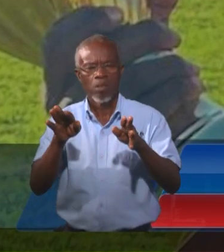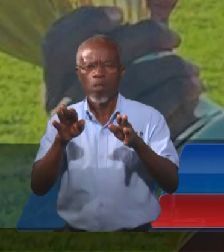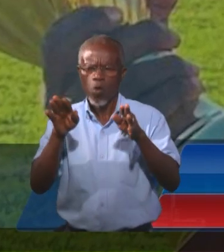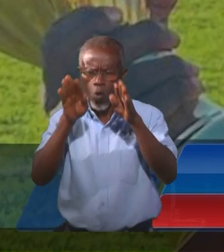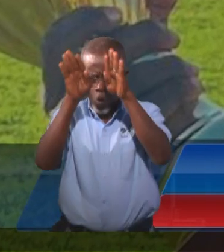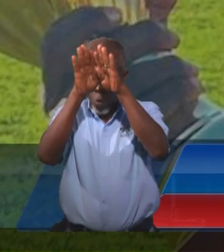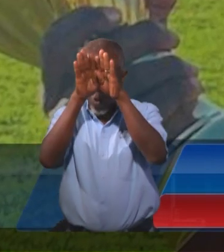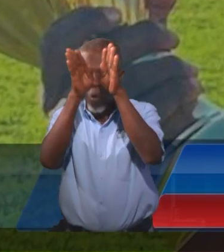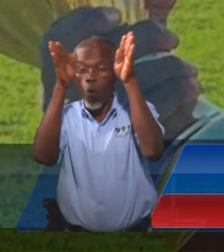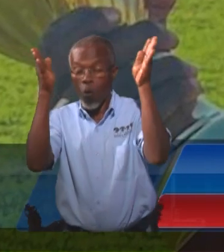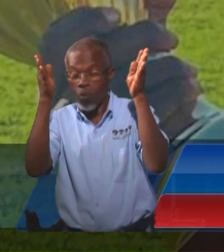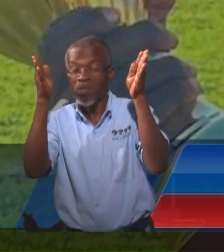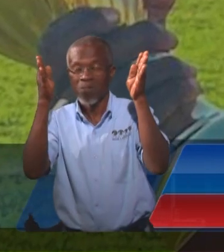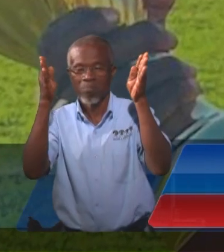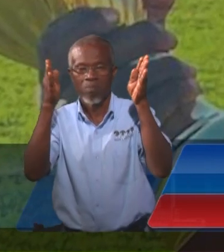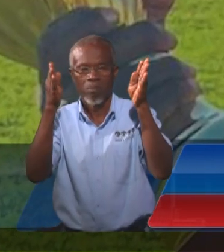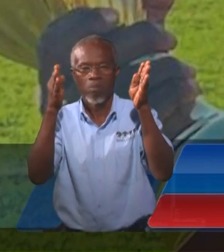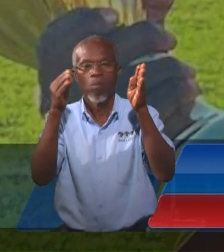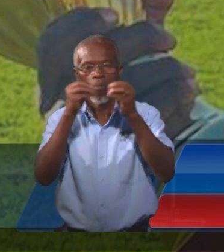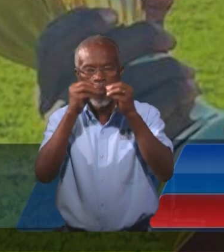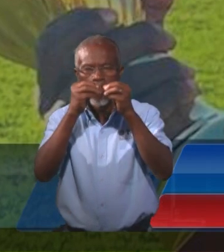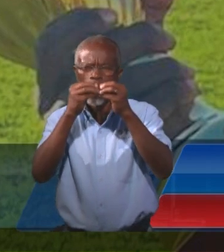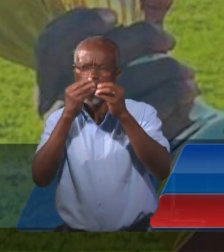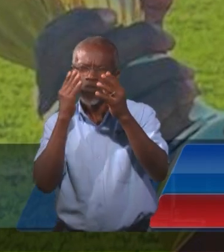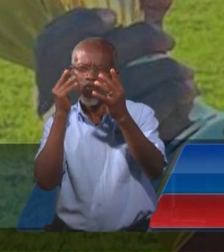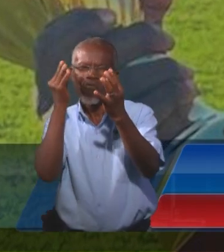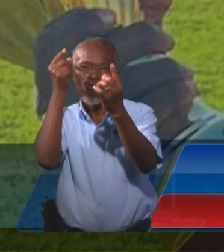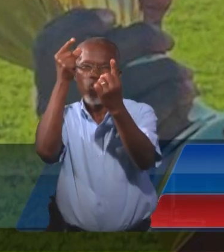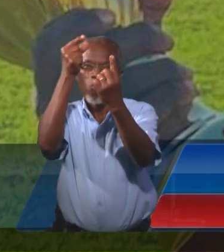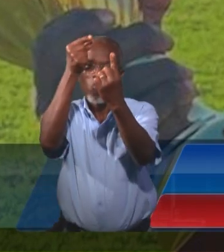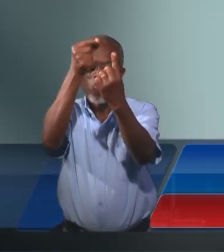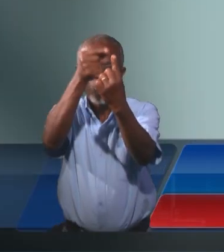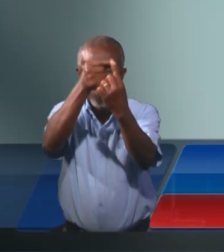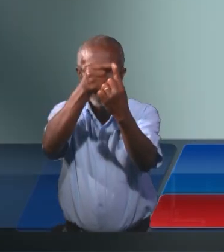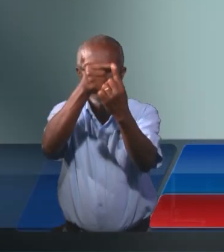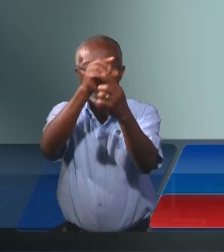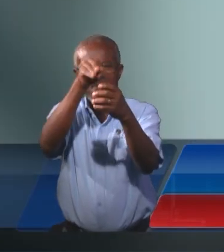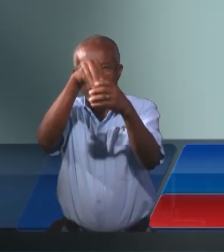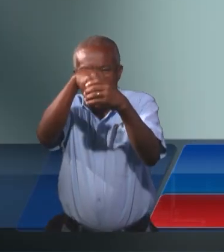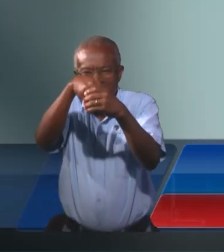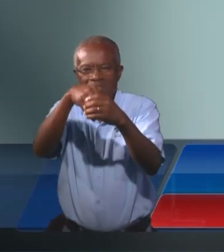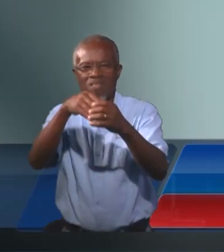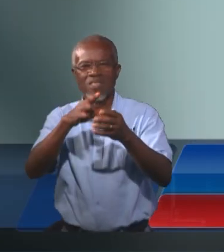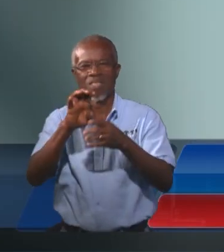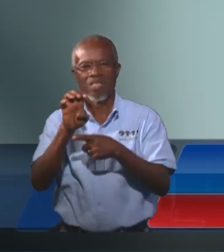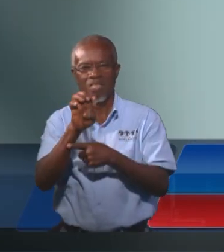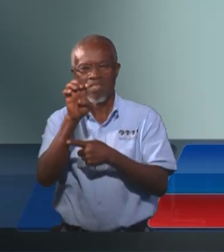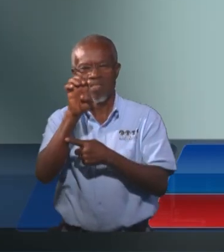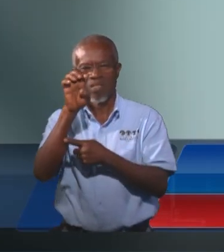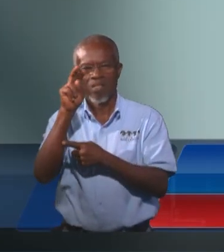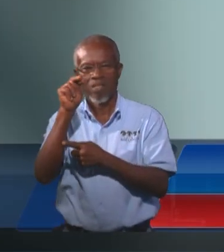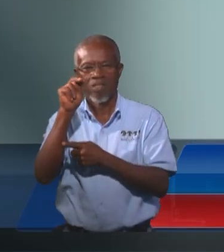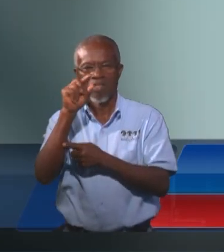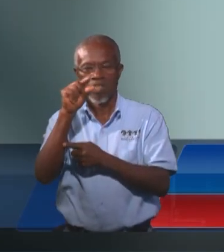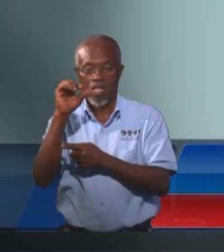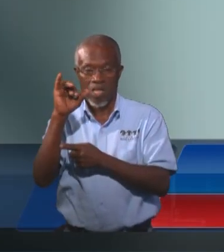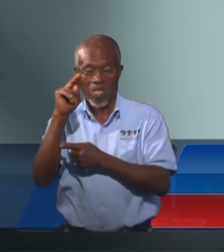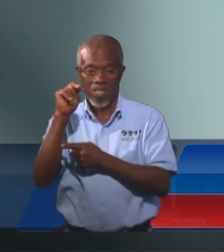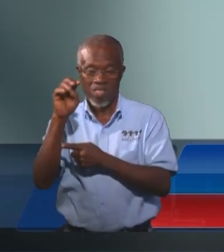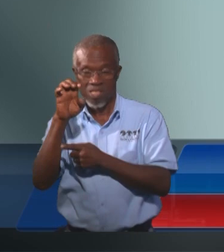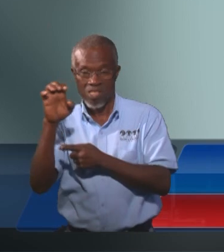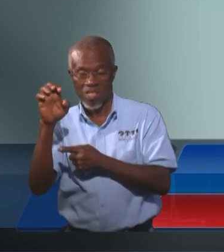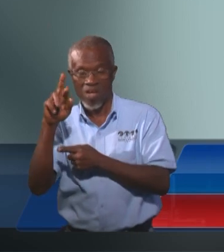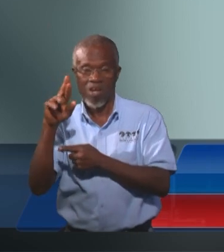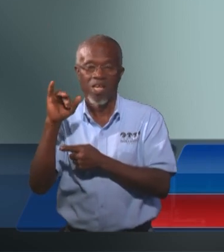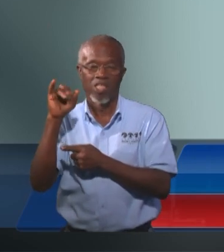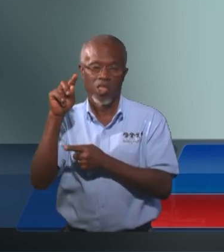me created that direct path, you know, into engineering. Despite his academic achievements, the road has not been